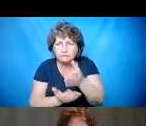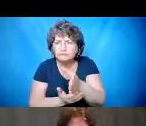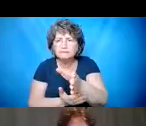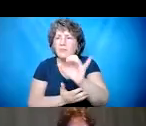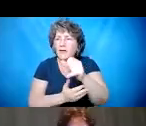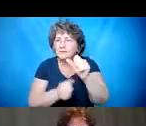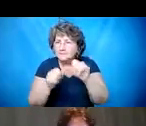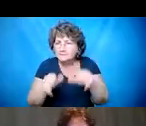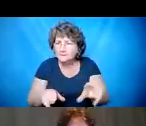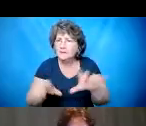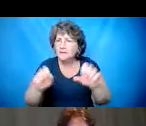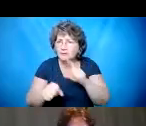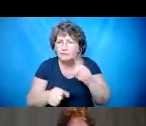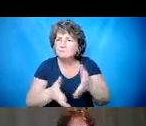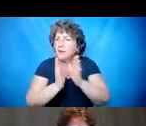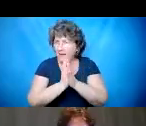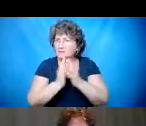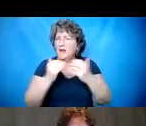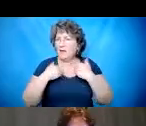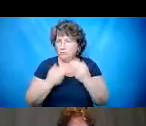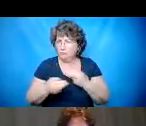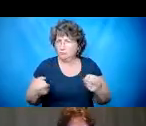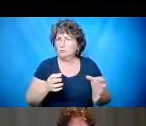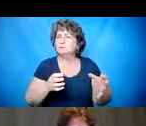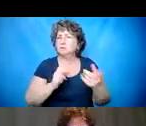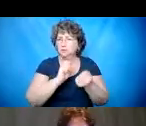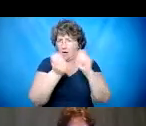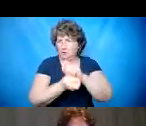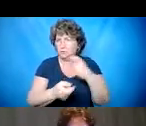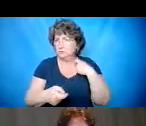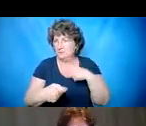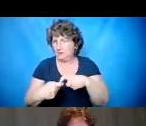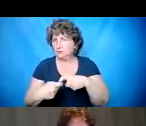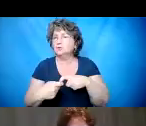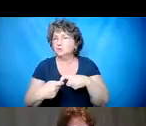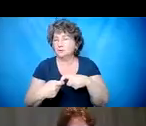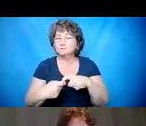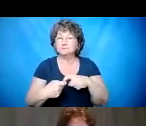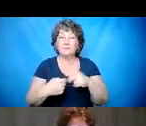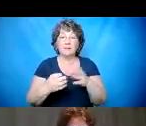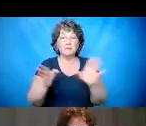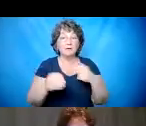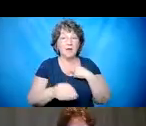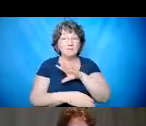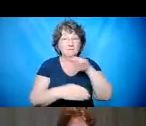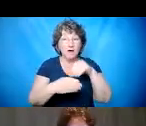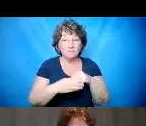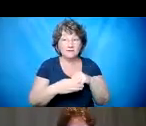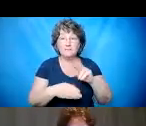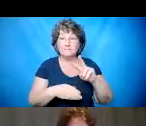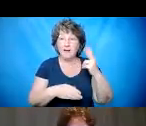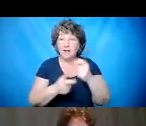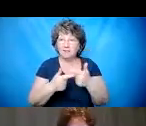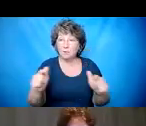In general, I get involved in bilingual programs, and when I request support and I look